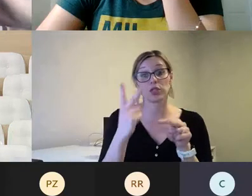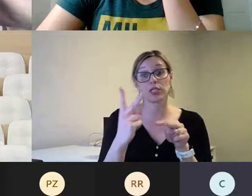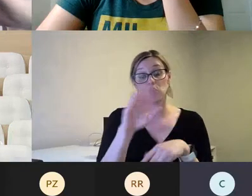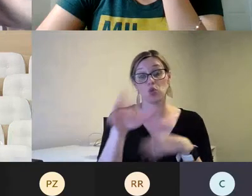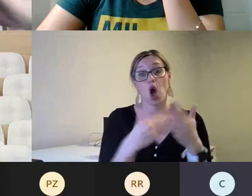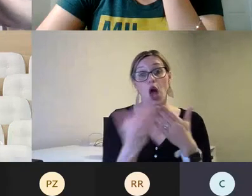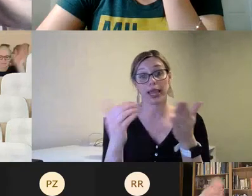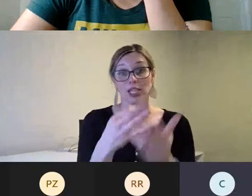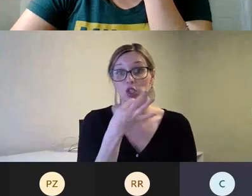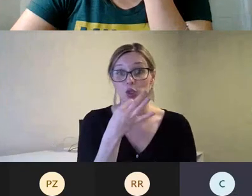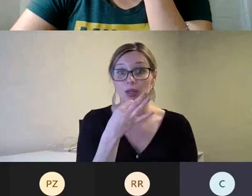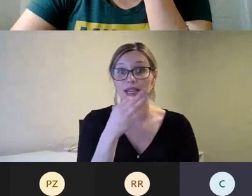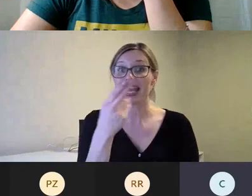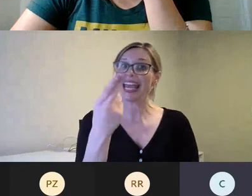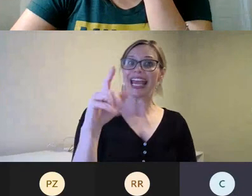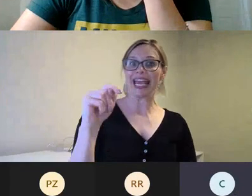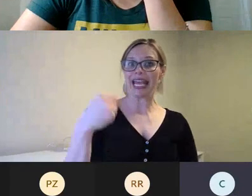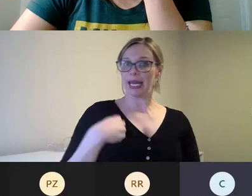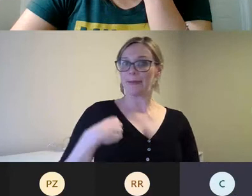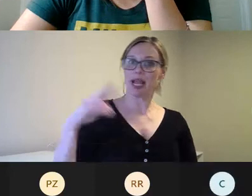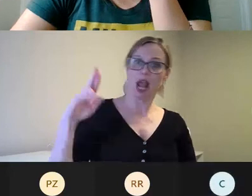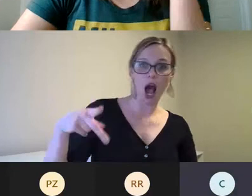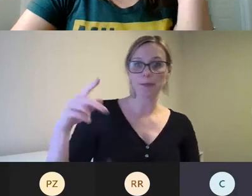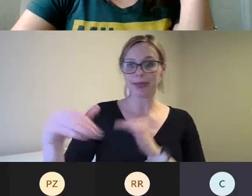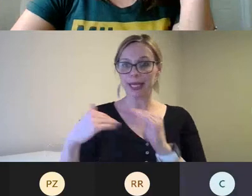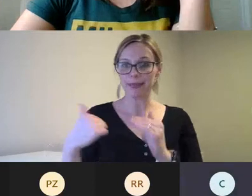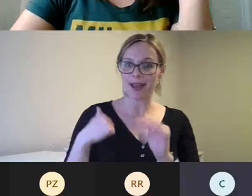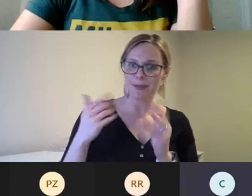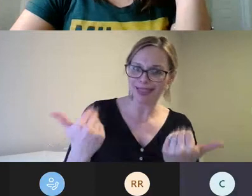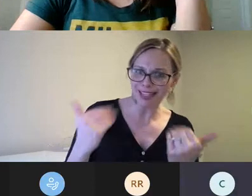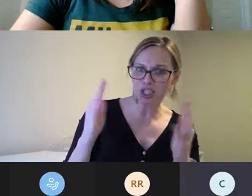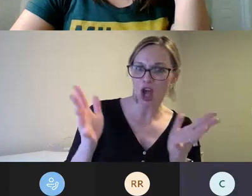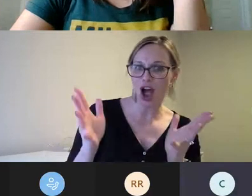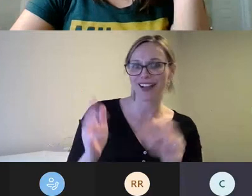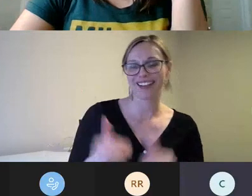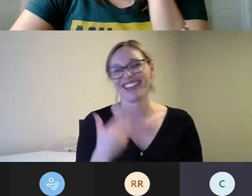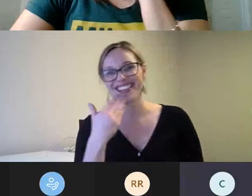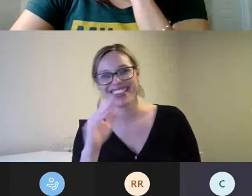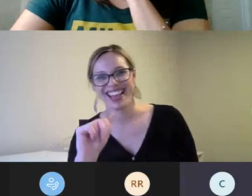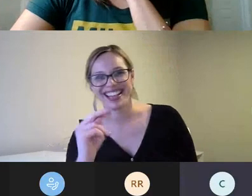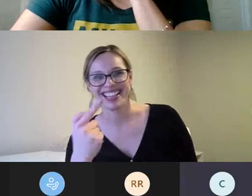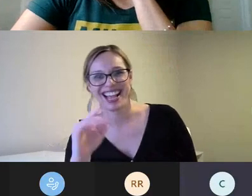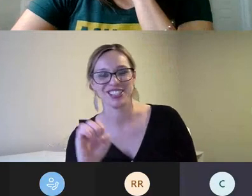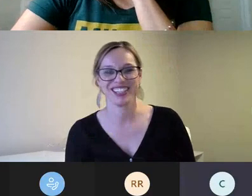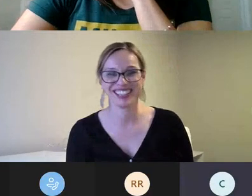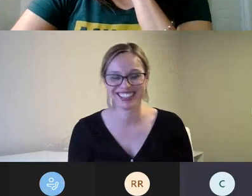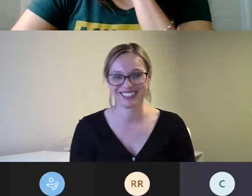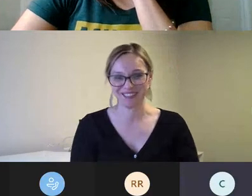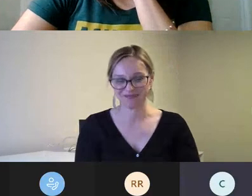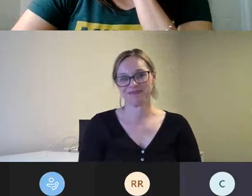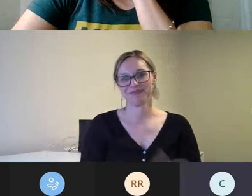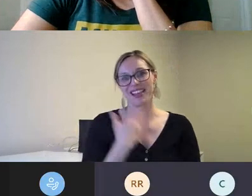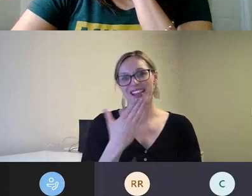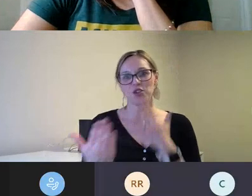soon. Hit me up, email me, let's talk. Thanks, Angie. Thank you so much, Angie. Thank you, Angie. Thank you,